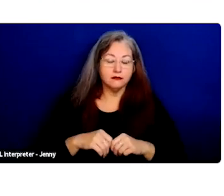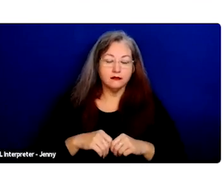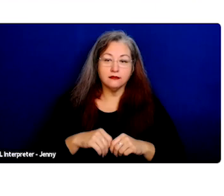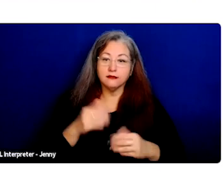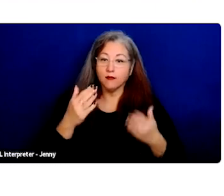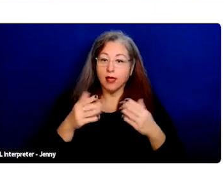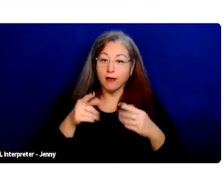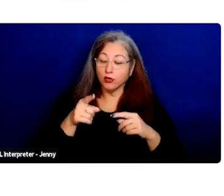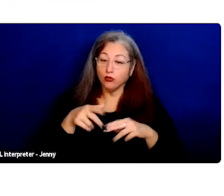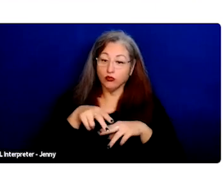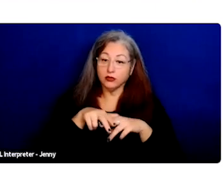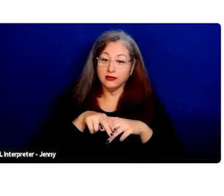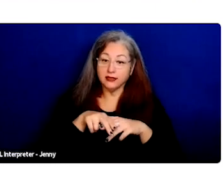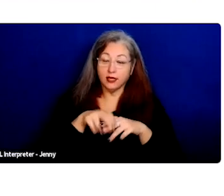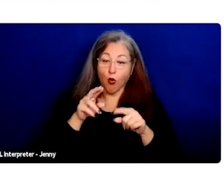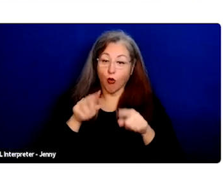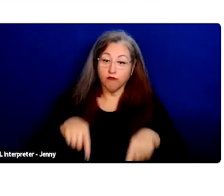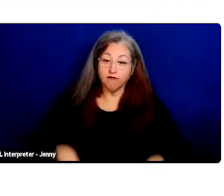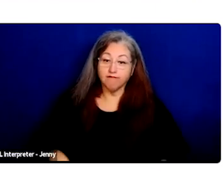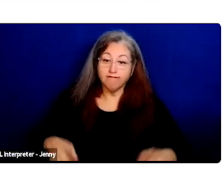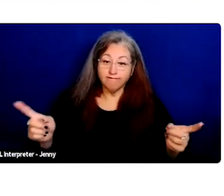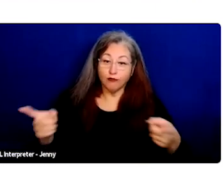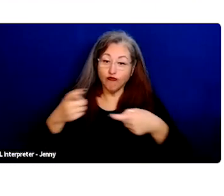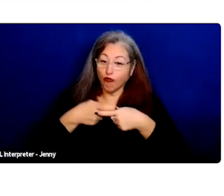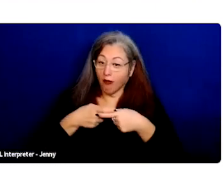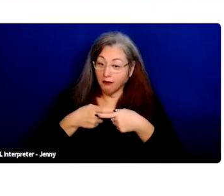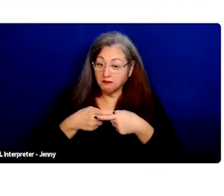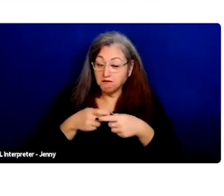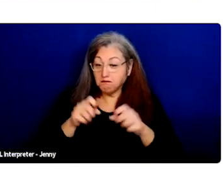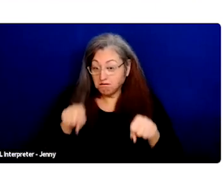Maybe you're sitting crisscross applesauce.